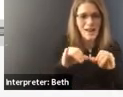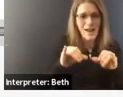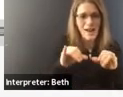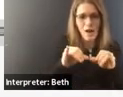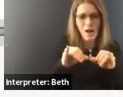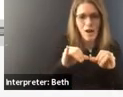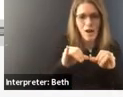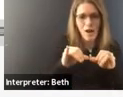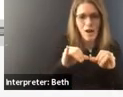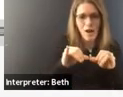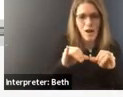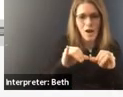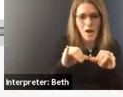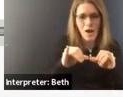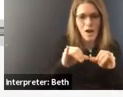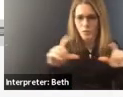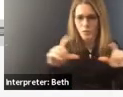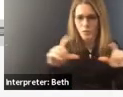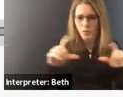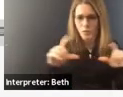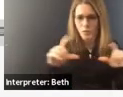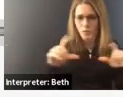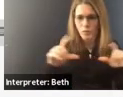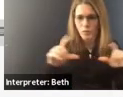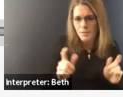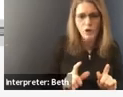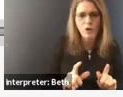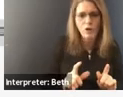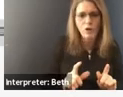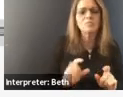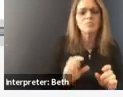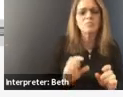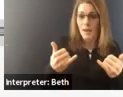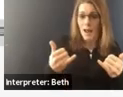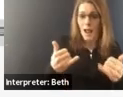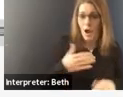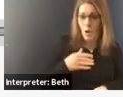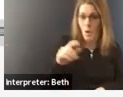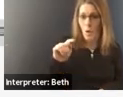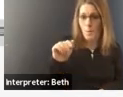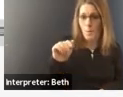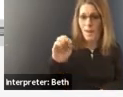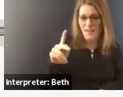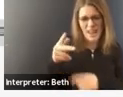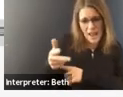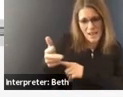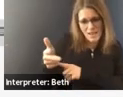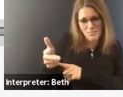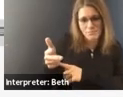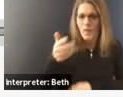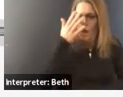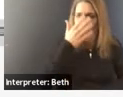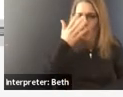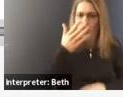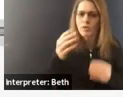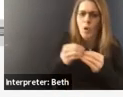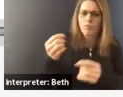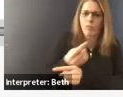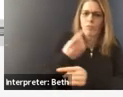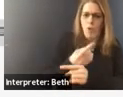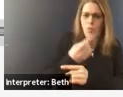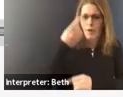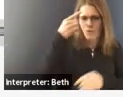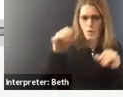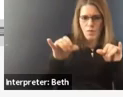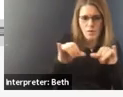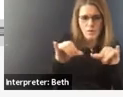smaller, terrific. And now my tank is looking a little more appropriate for its size and scale. There